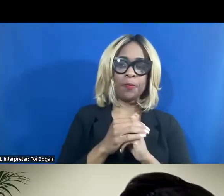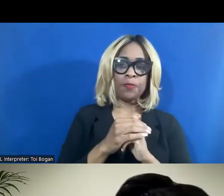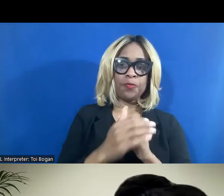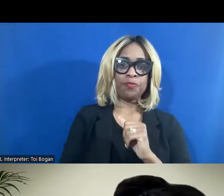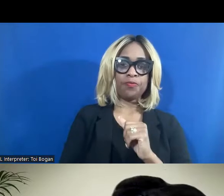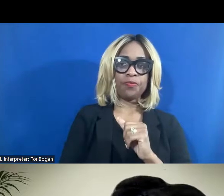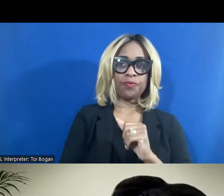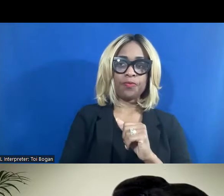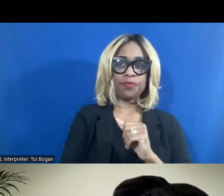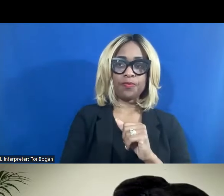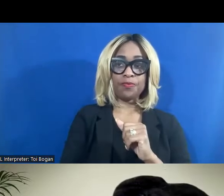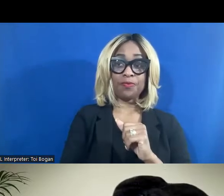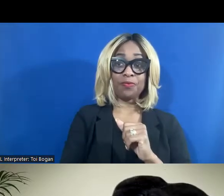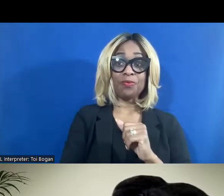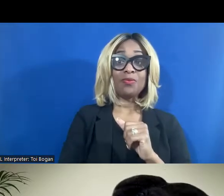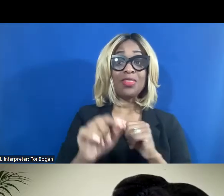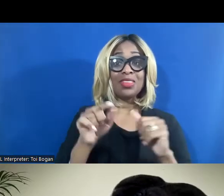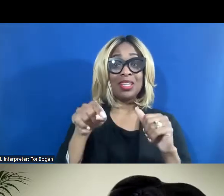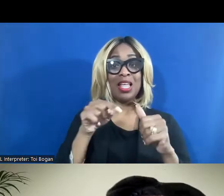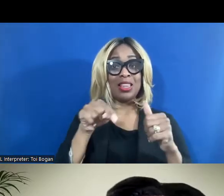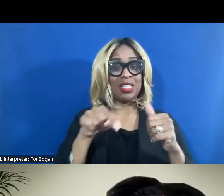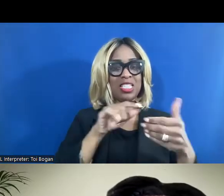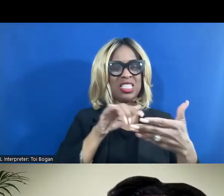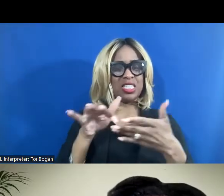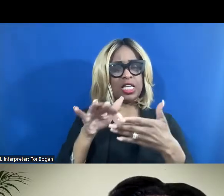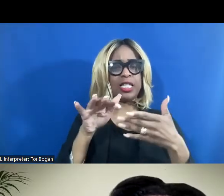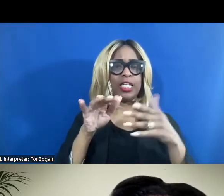When this study came out, they projected it to be